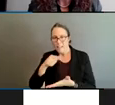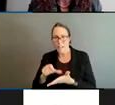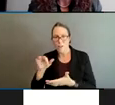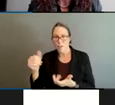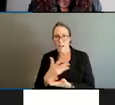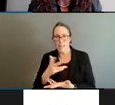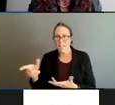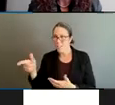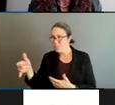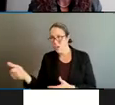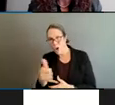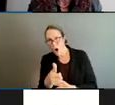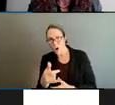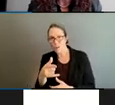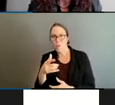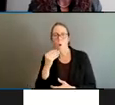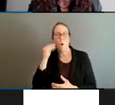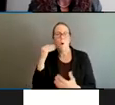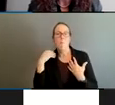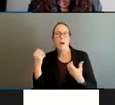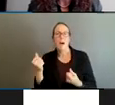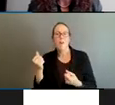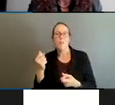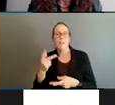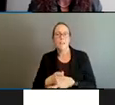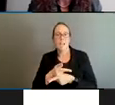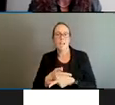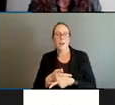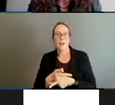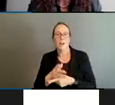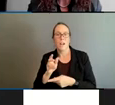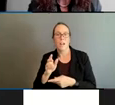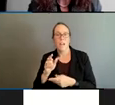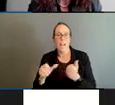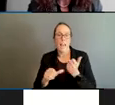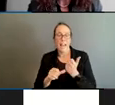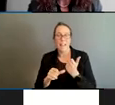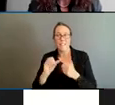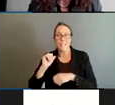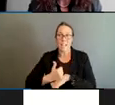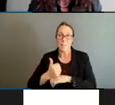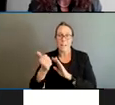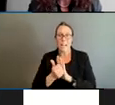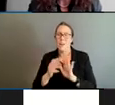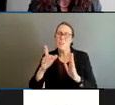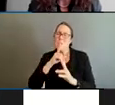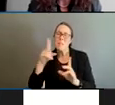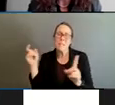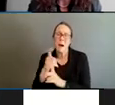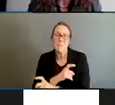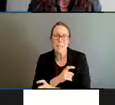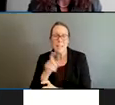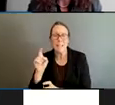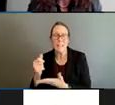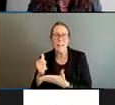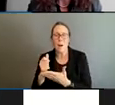and found out because the home health care aide probably set up an account that she wasn't made aware of. And so it just got really complicated, but they were